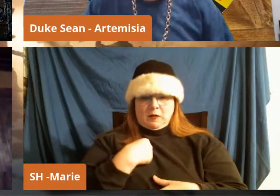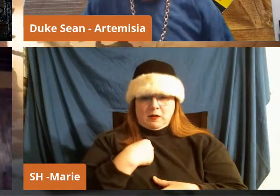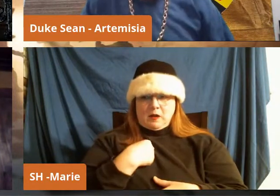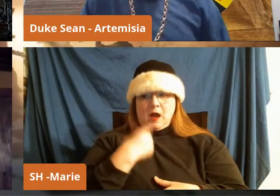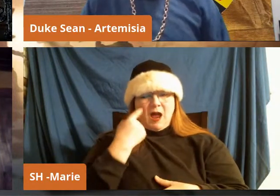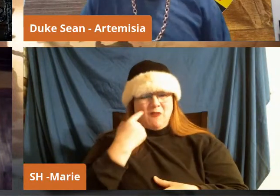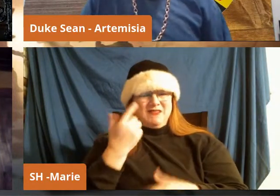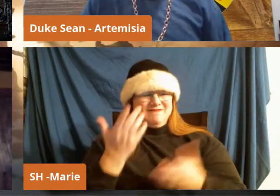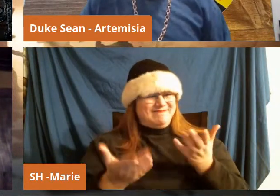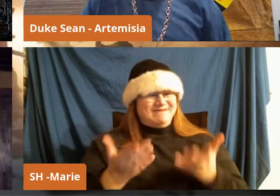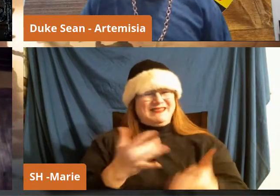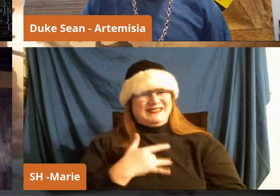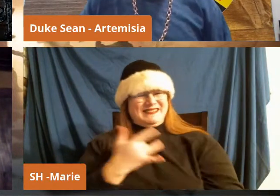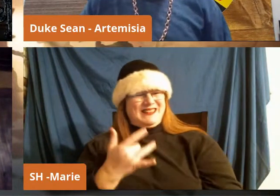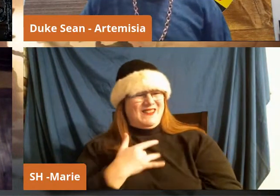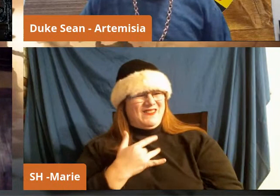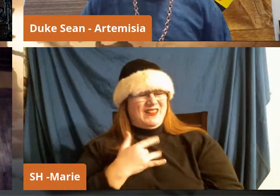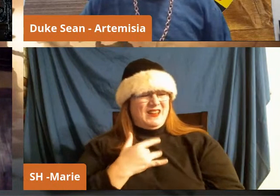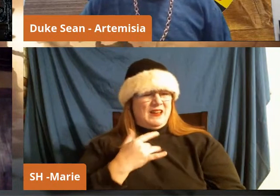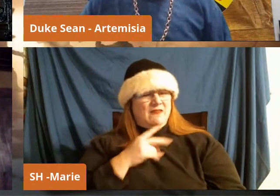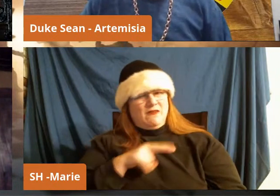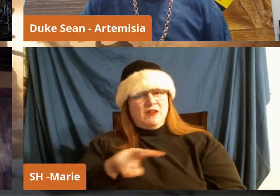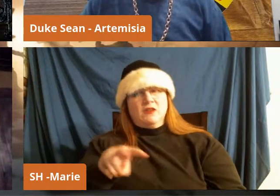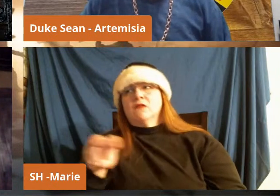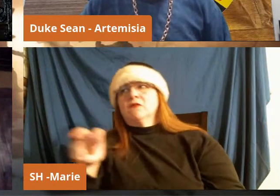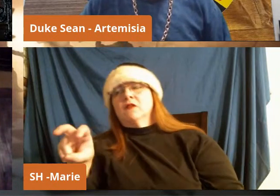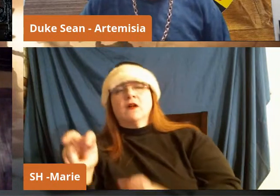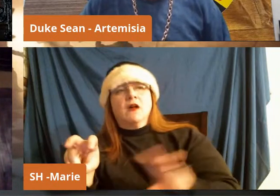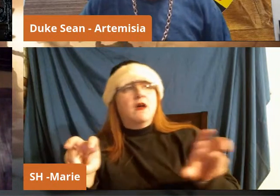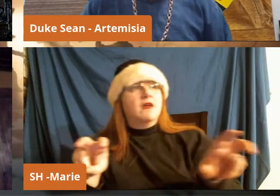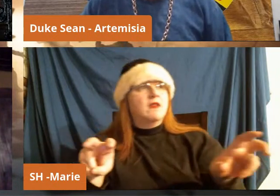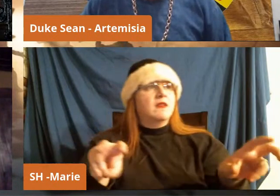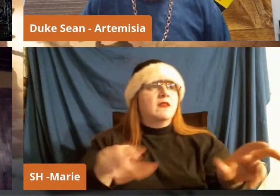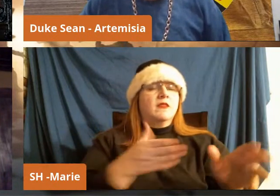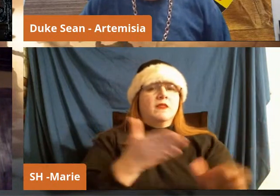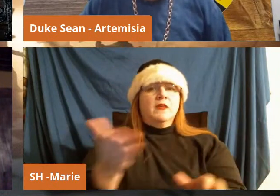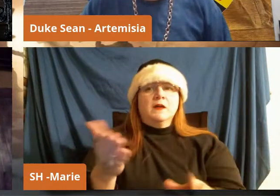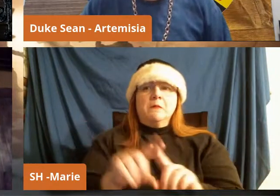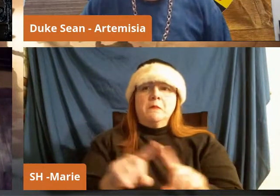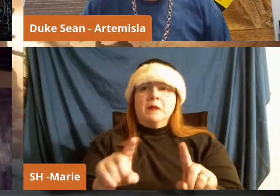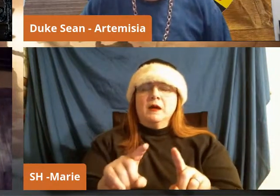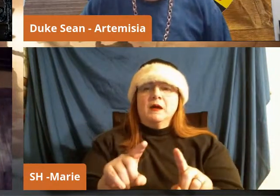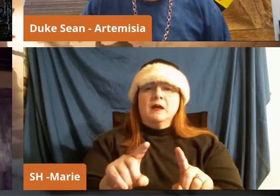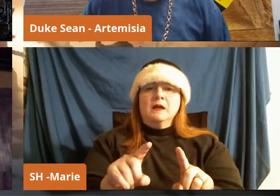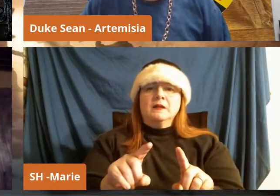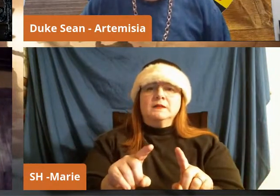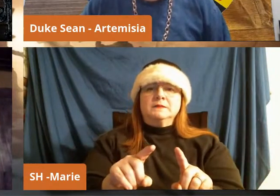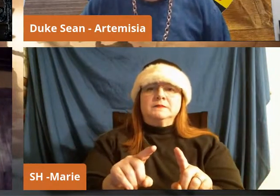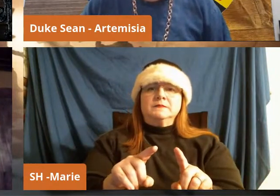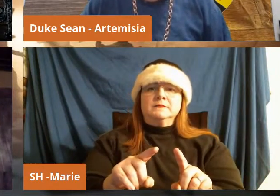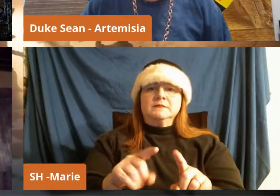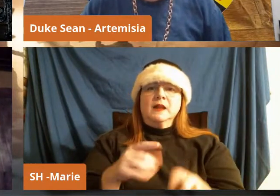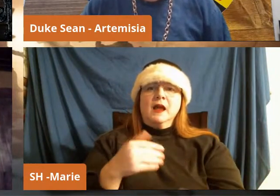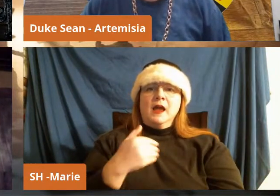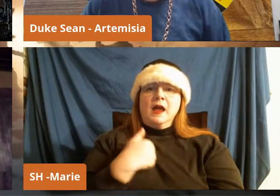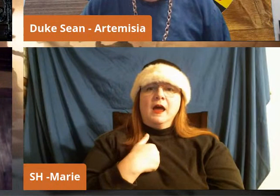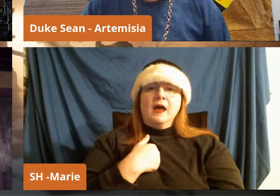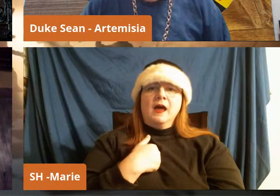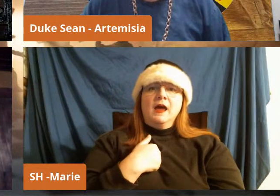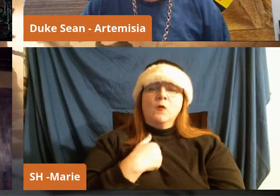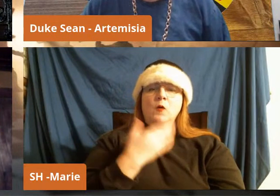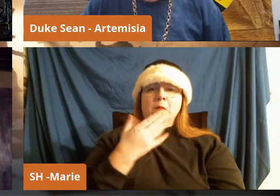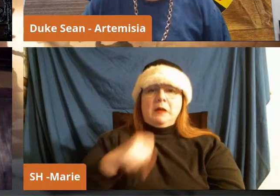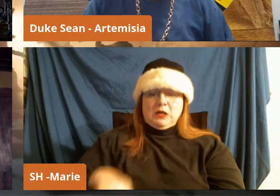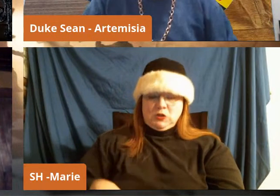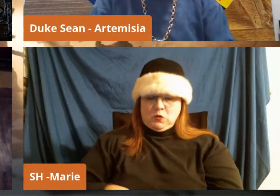kind of venture off into some of these other things, but I had one of my